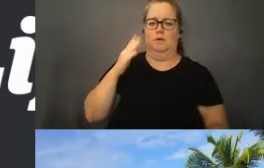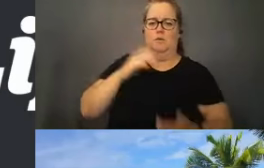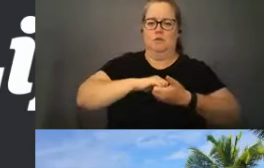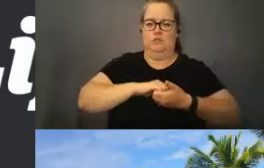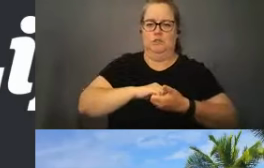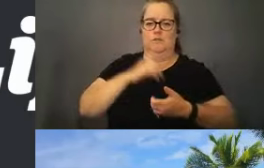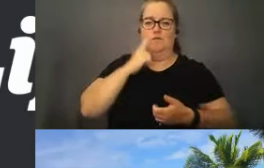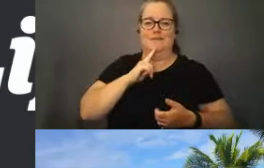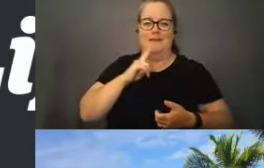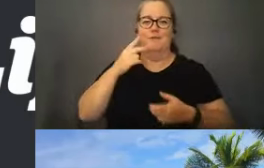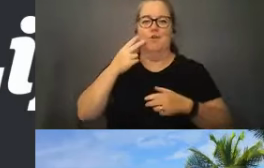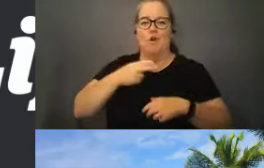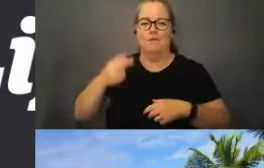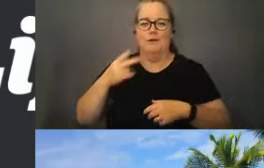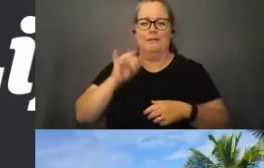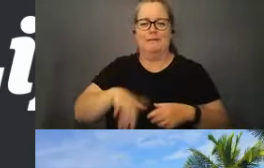Okay.